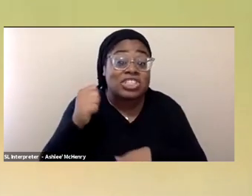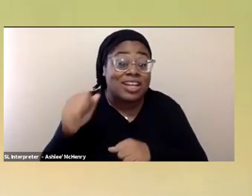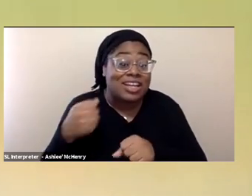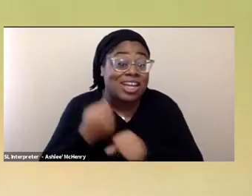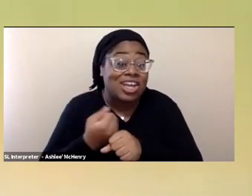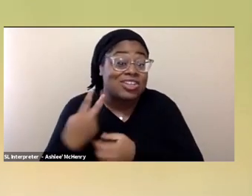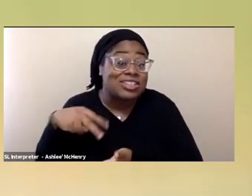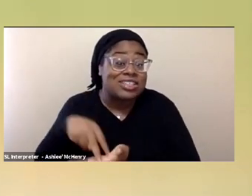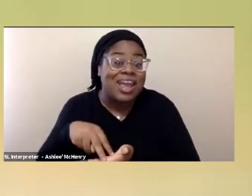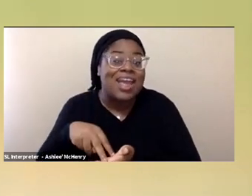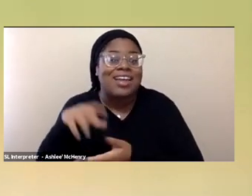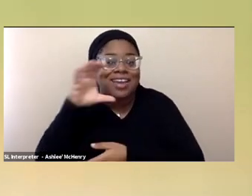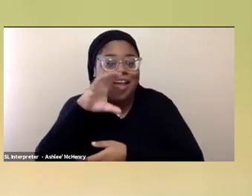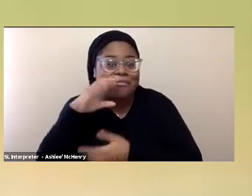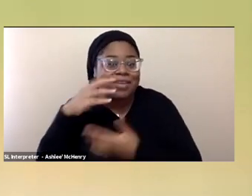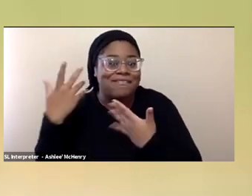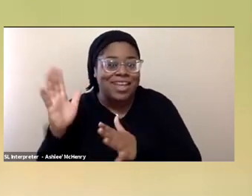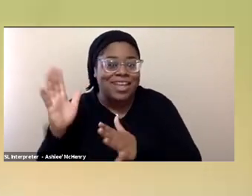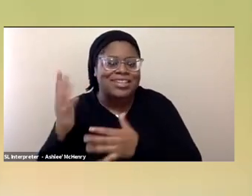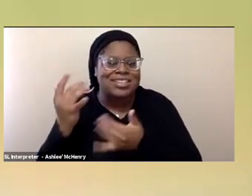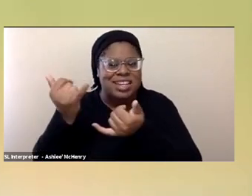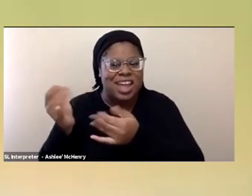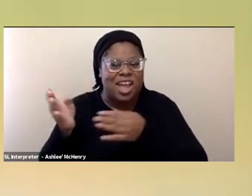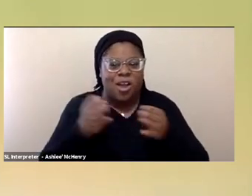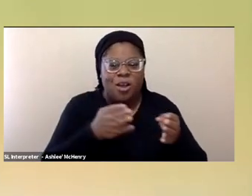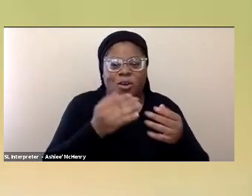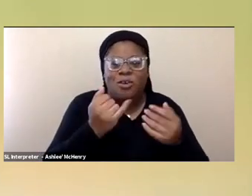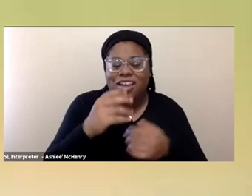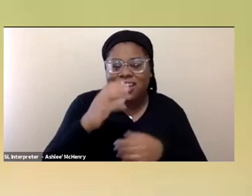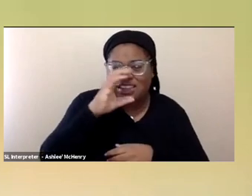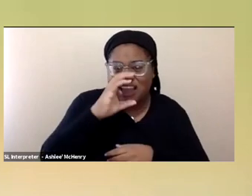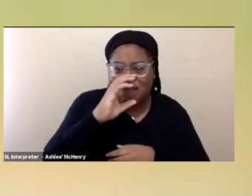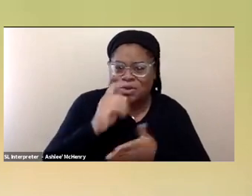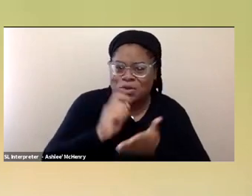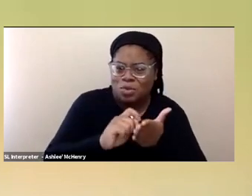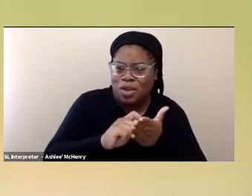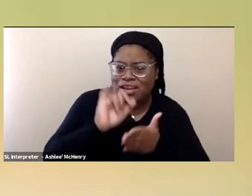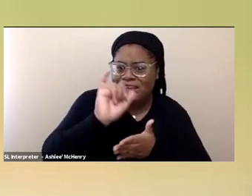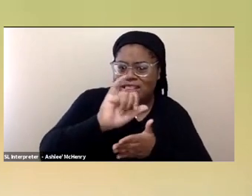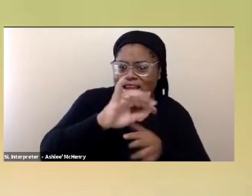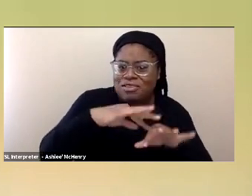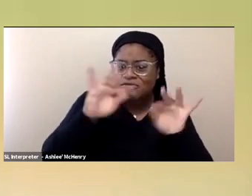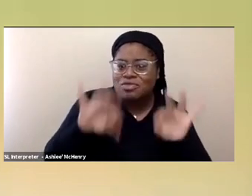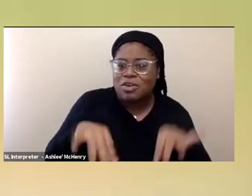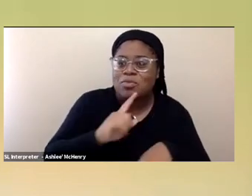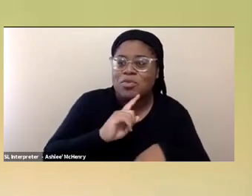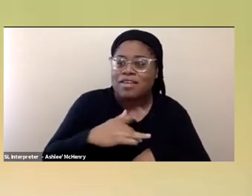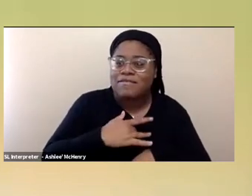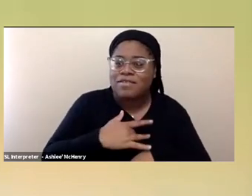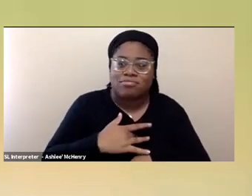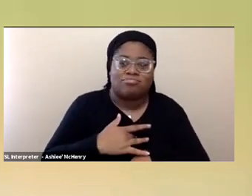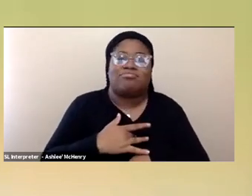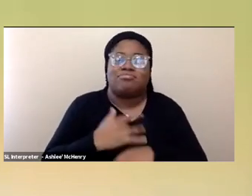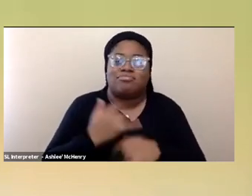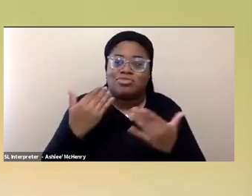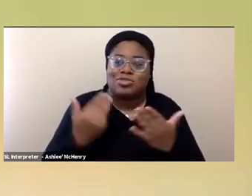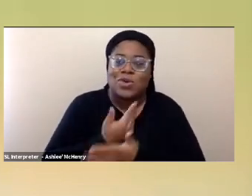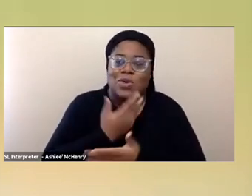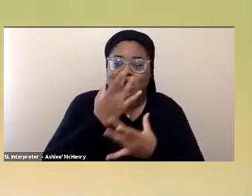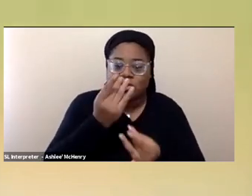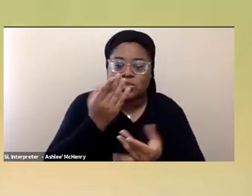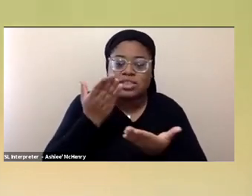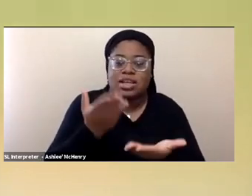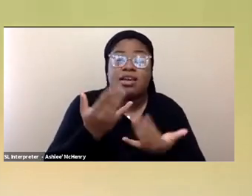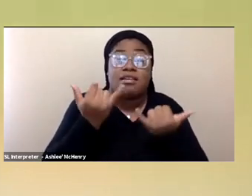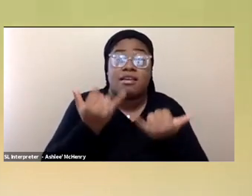so then going into sitcom and hearing the format of writing within that kind of unlocked this new interest for me there. And so